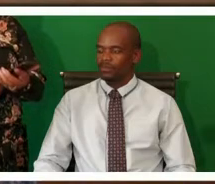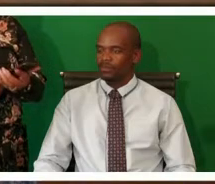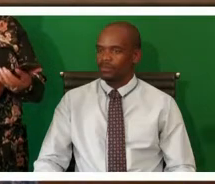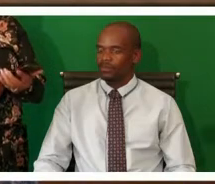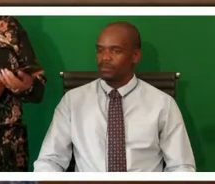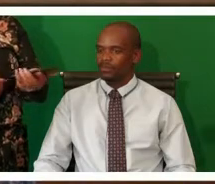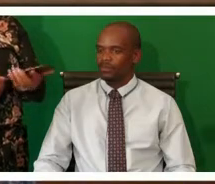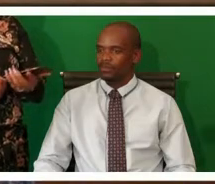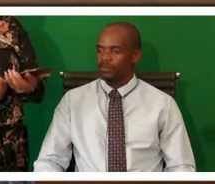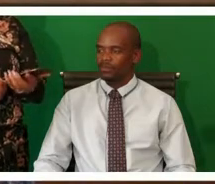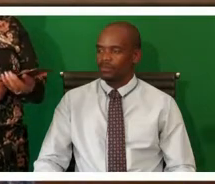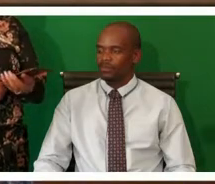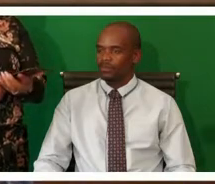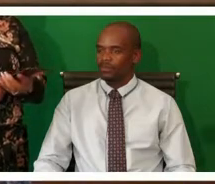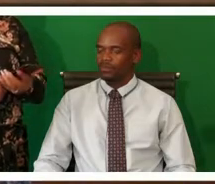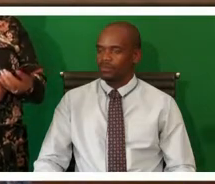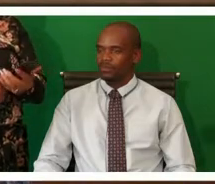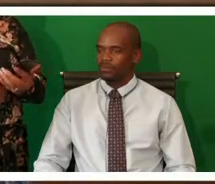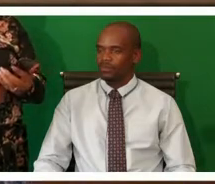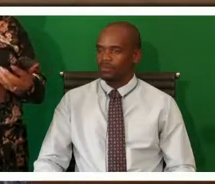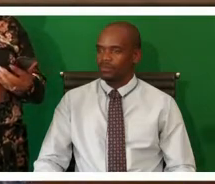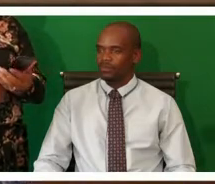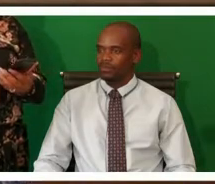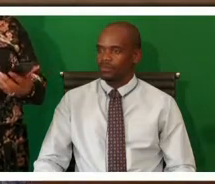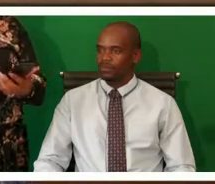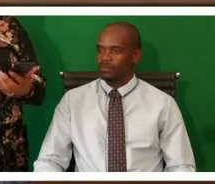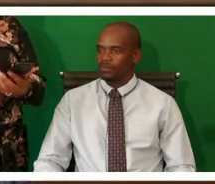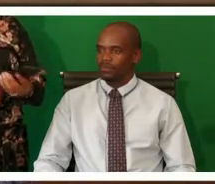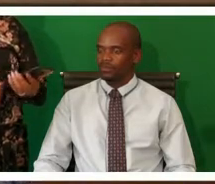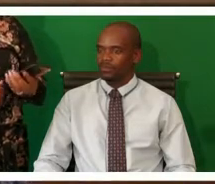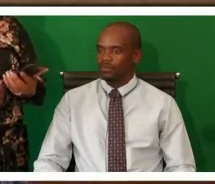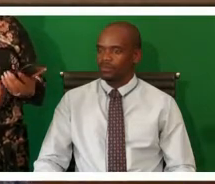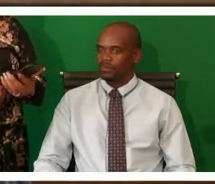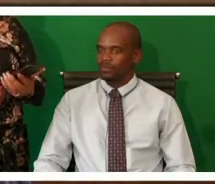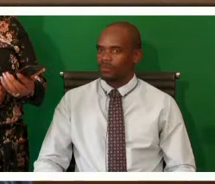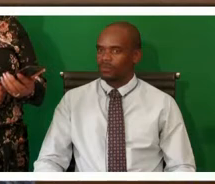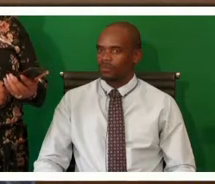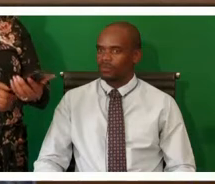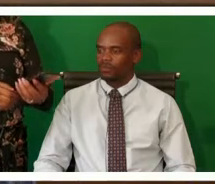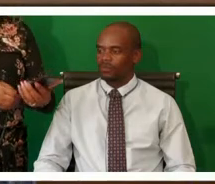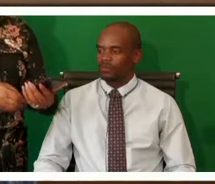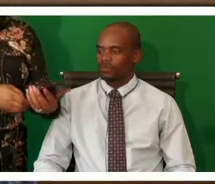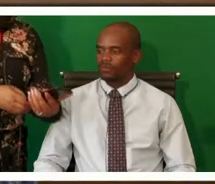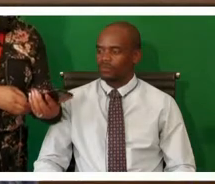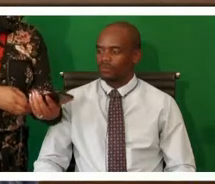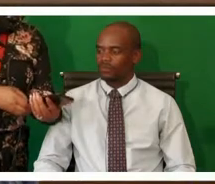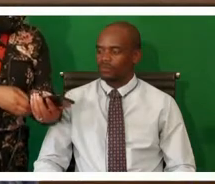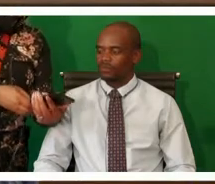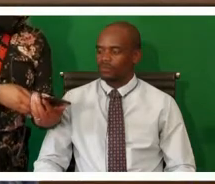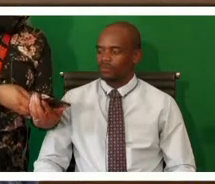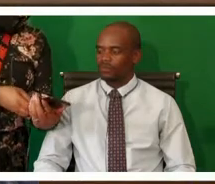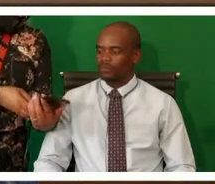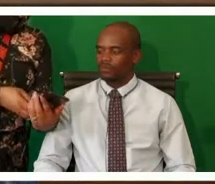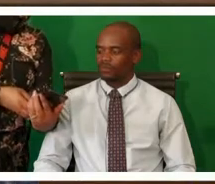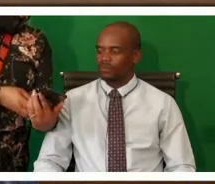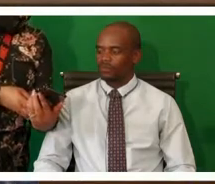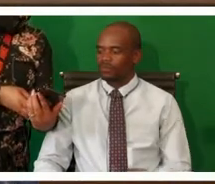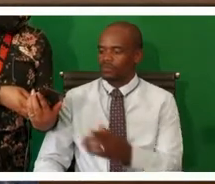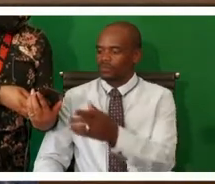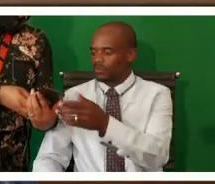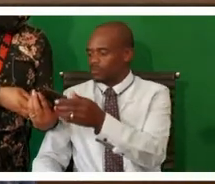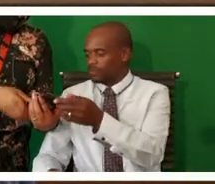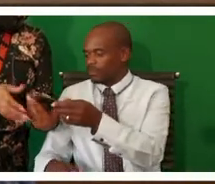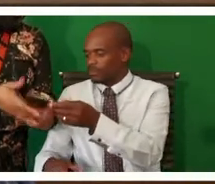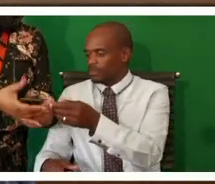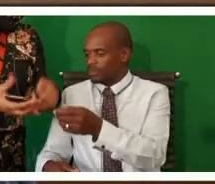initiated: Kwakwa, Mangaung, and Kharib. Using the presidential stimulus package